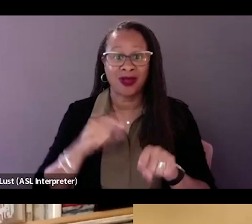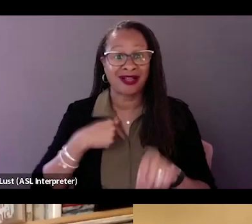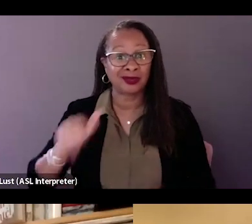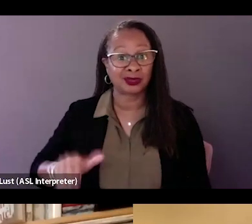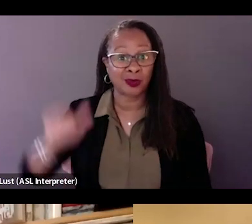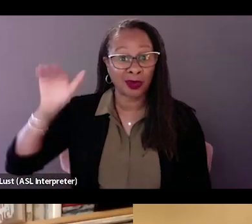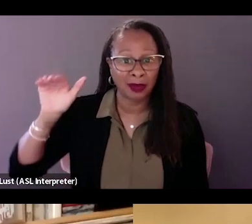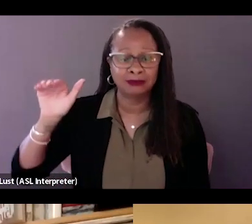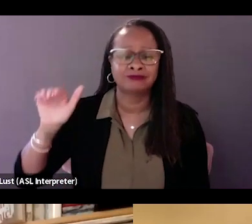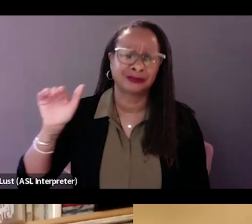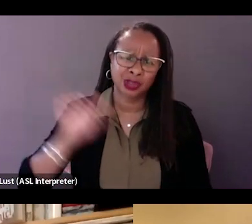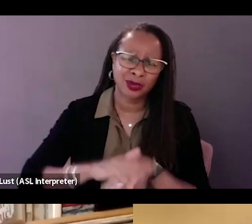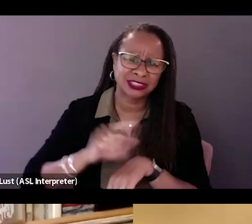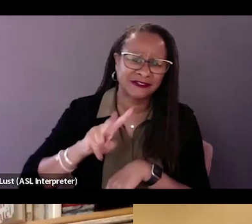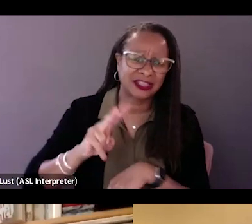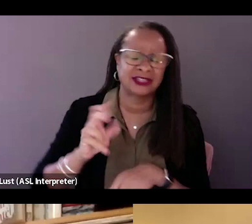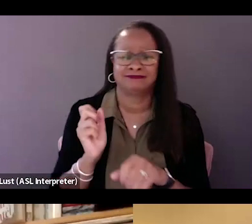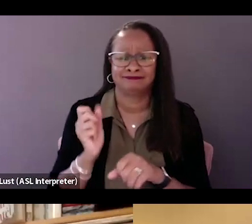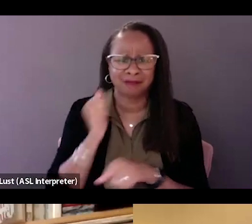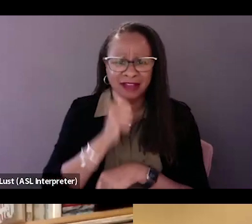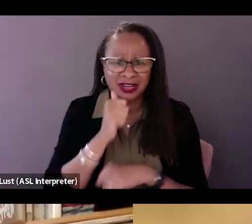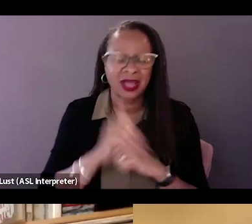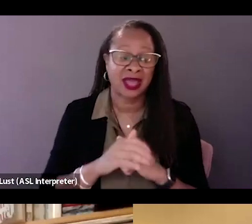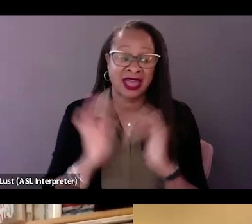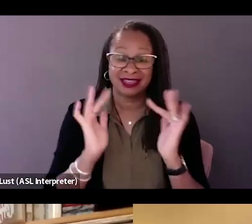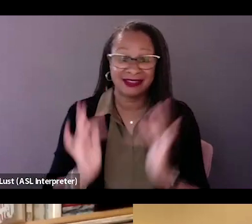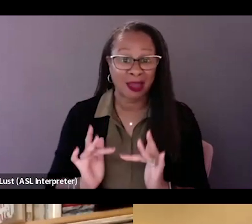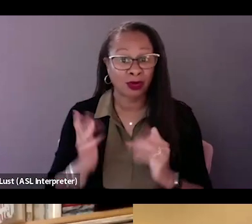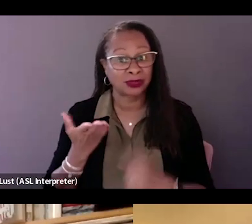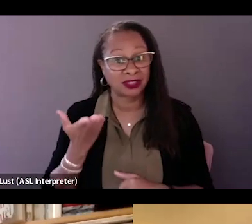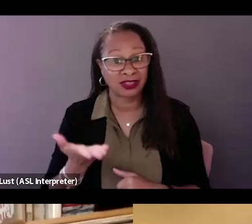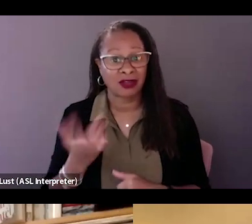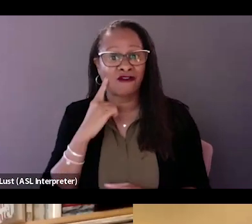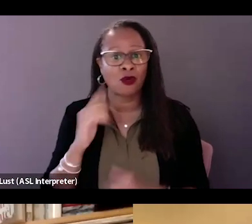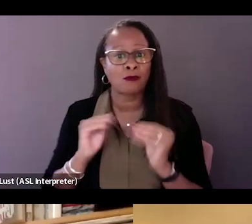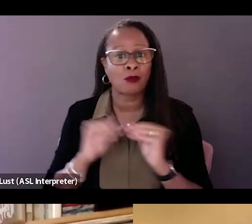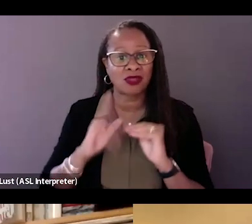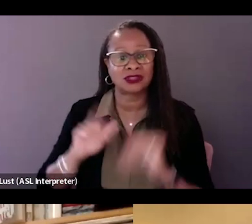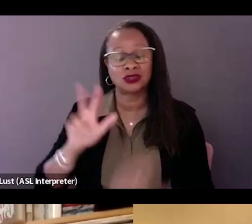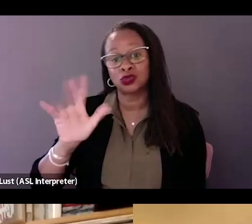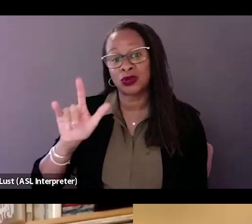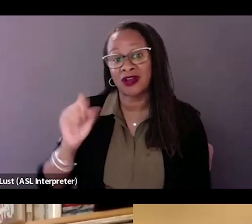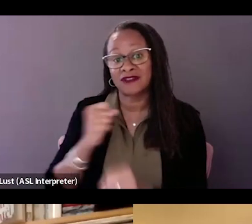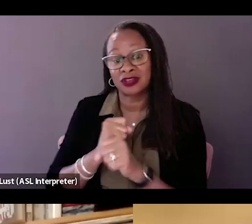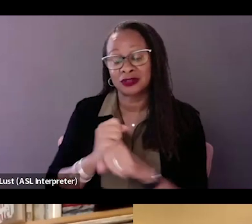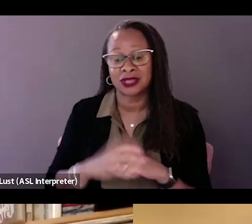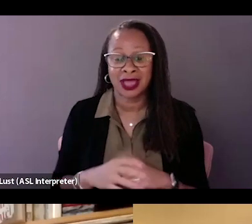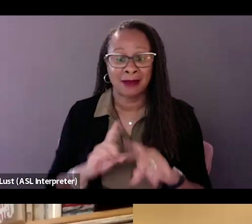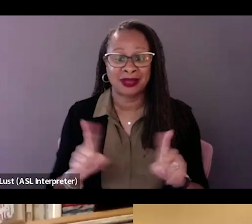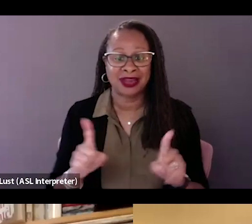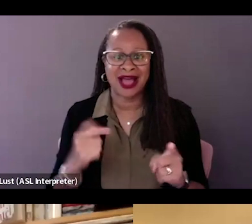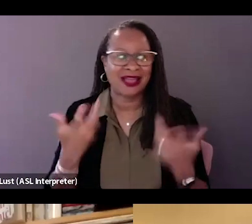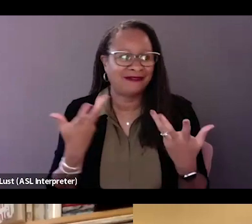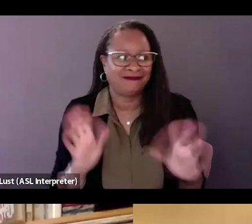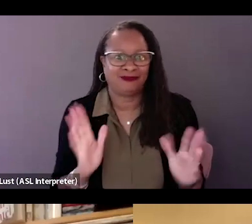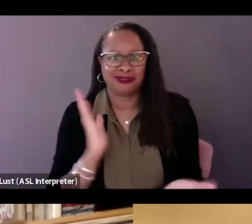up. The network itself has been around for more than 25 years, but honestly, I had completely stopped